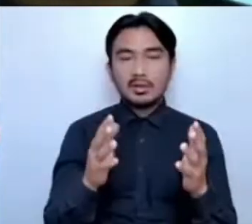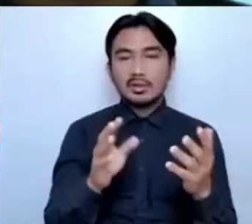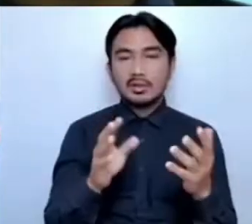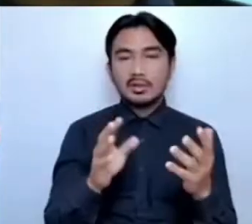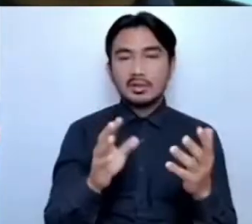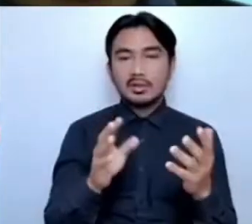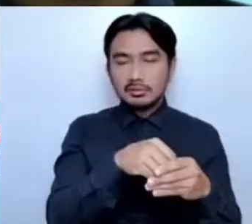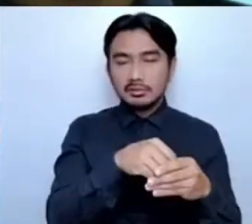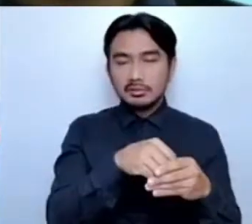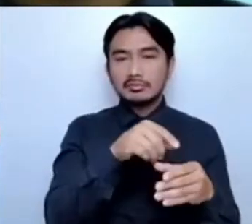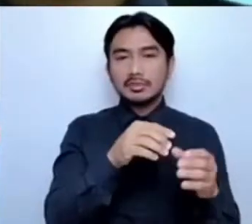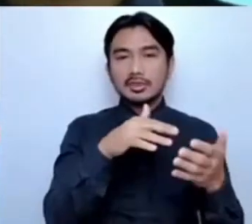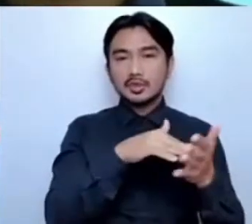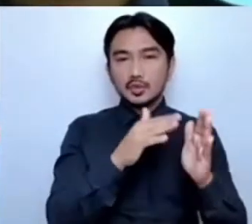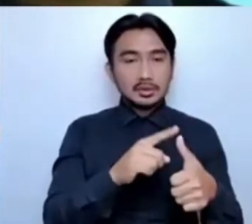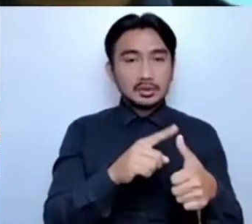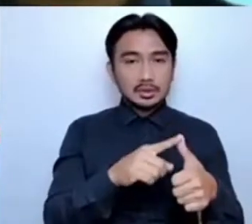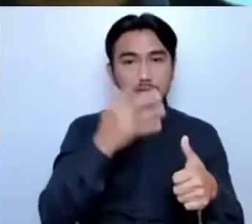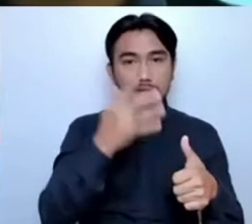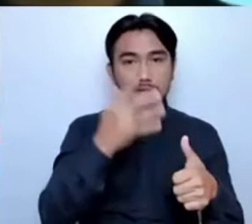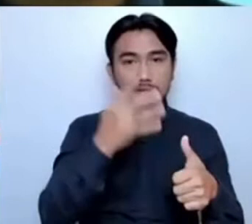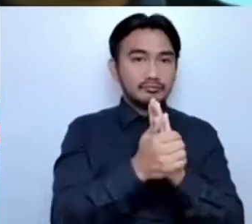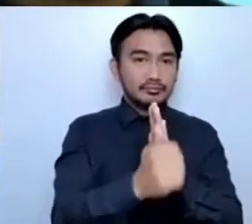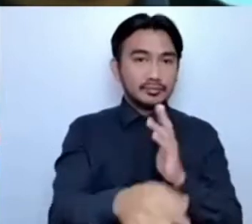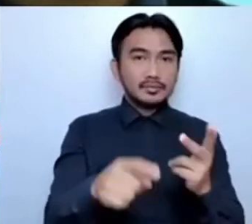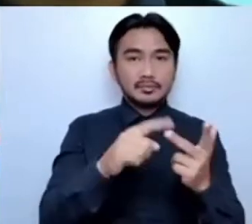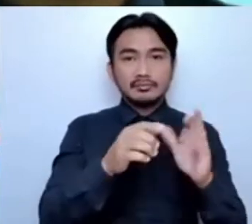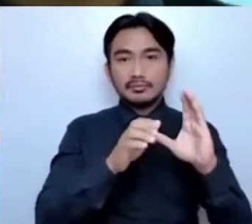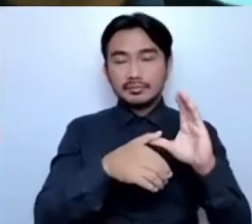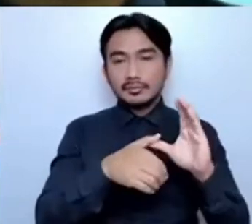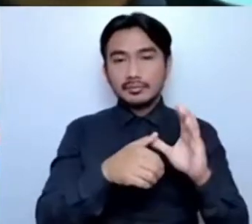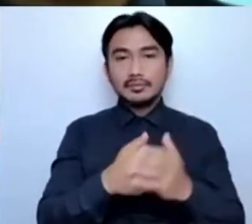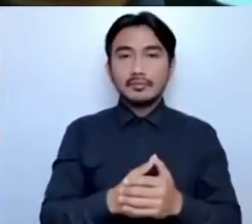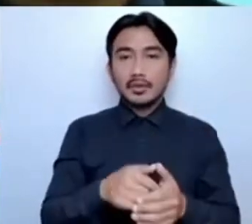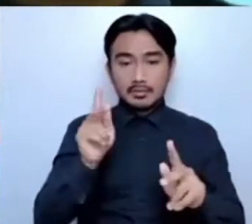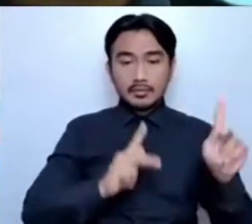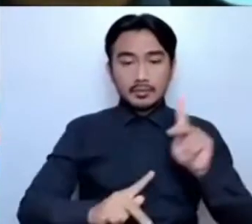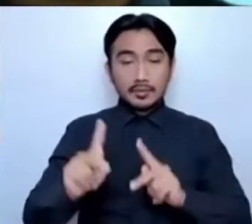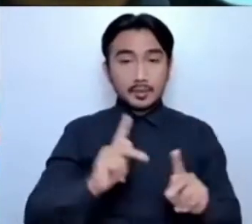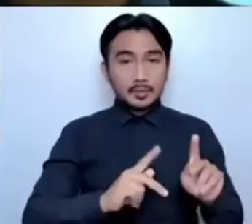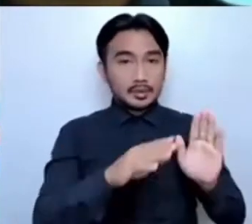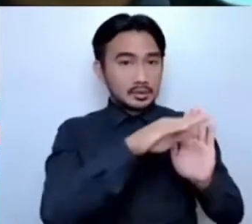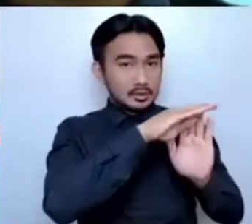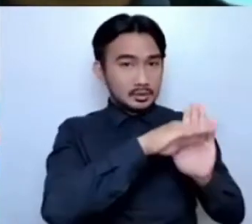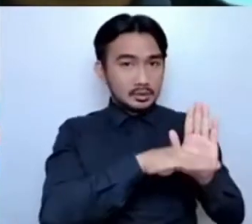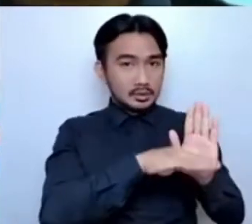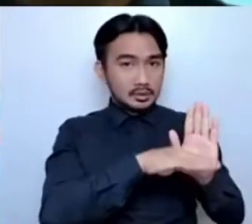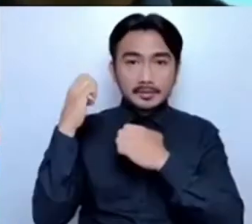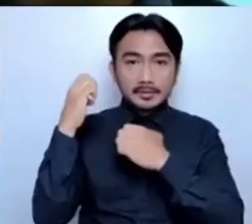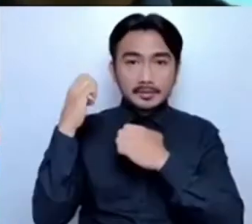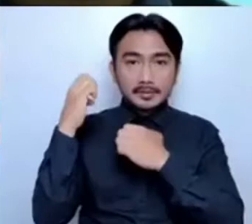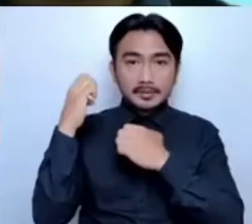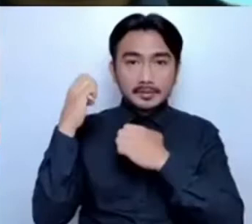disabilities, giftedness, and or talents. Just take note of the performance indicators expected for each